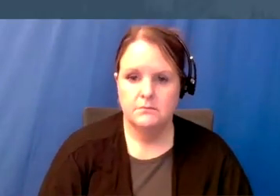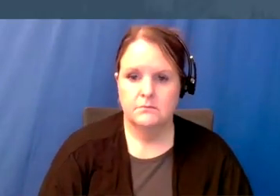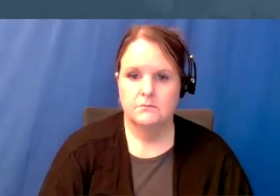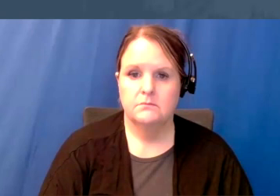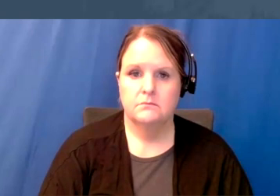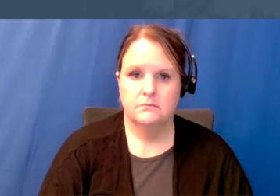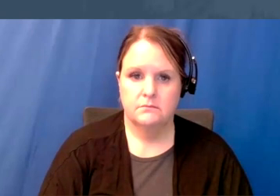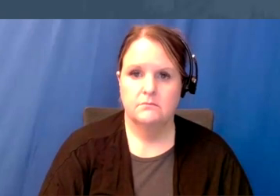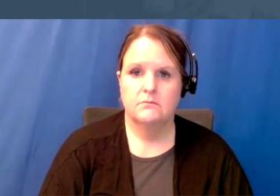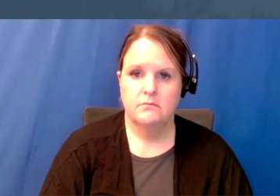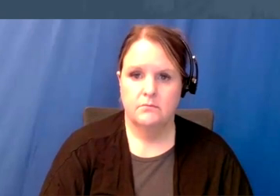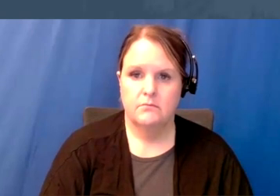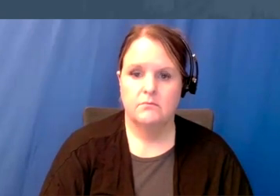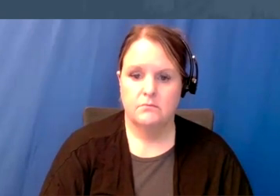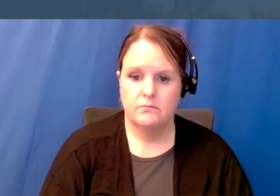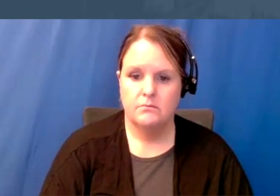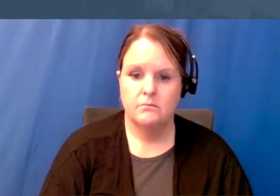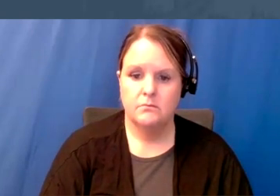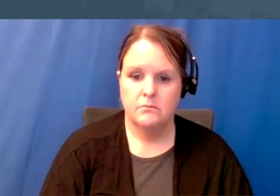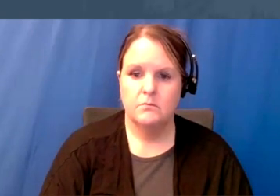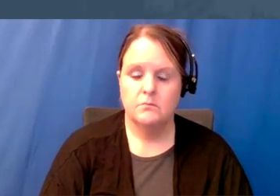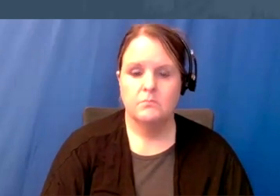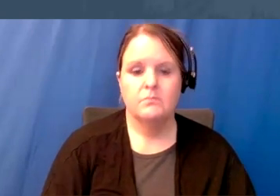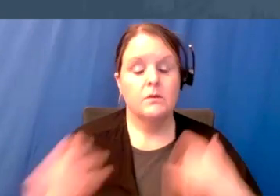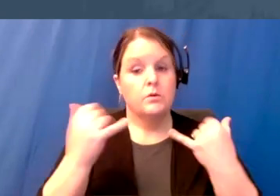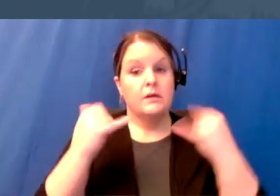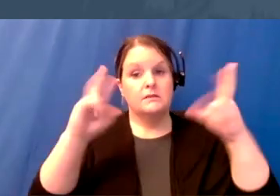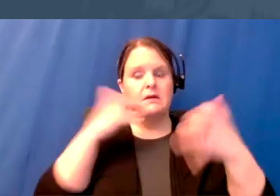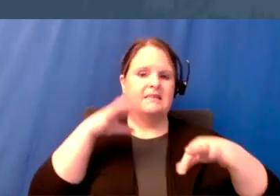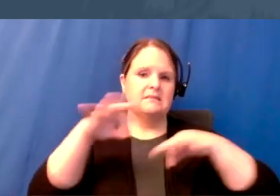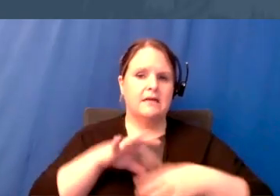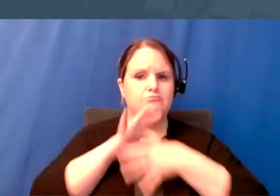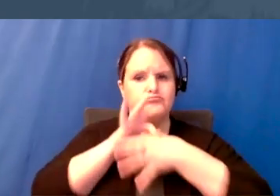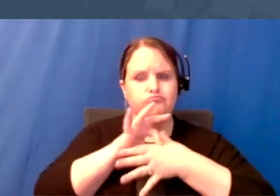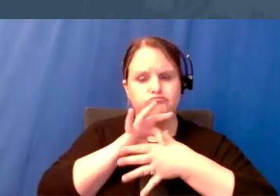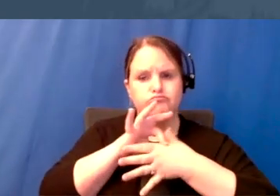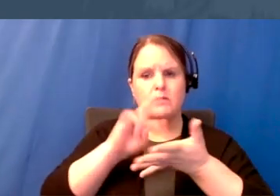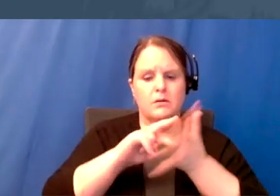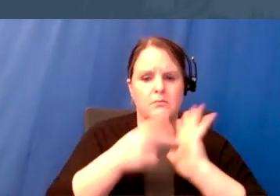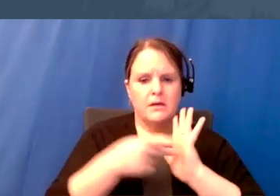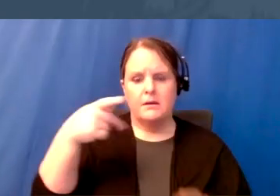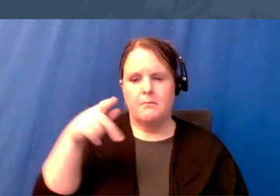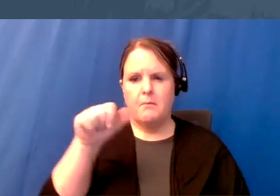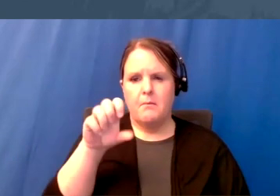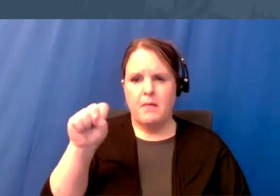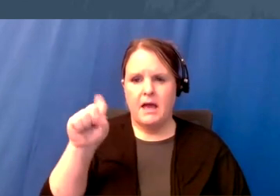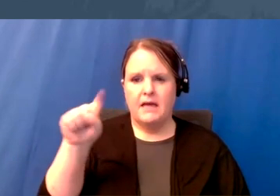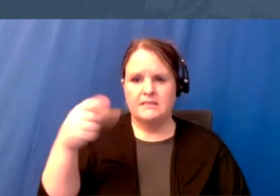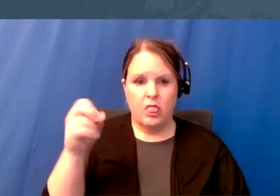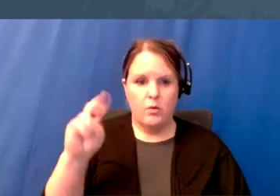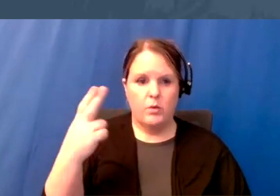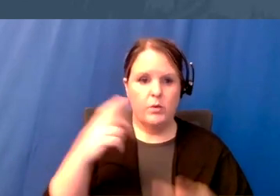Okay, today's topics, we are kind of going over the meat and potatoes of what pass-through, subrecipients, and